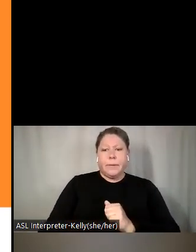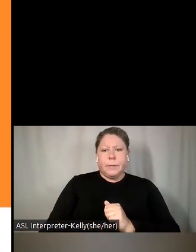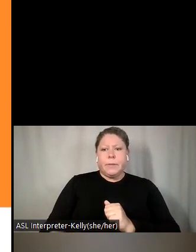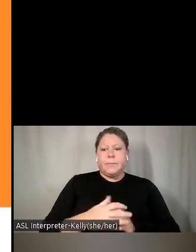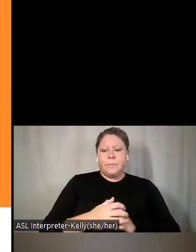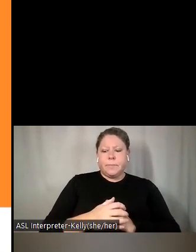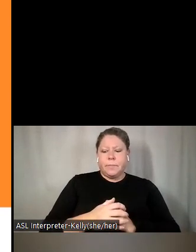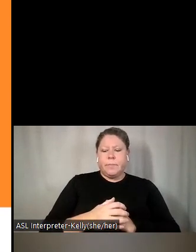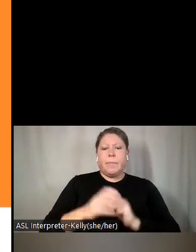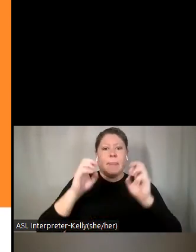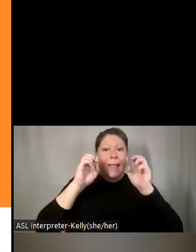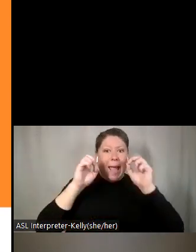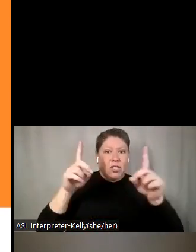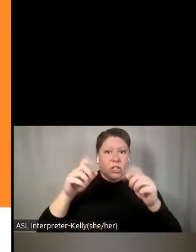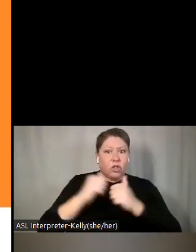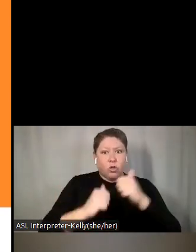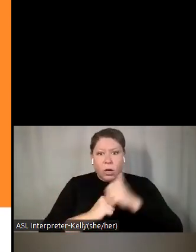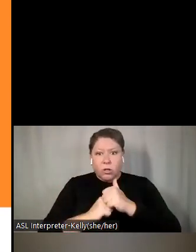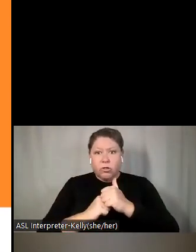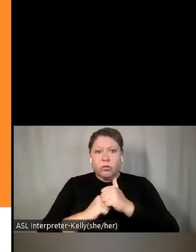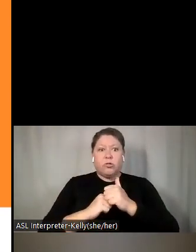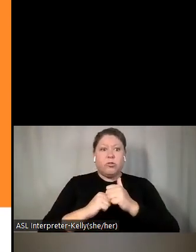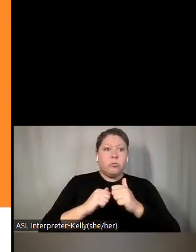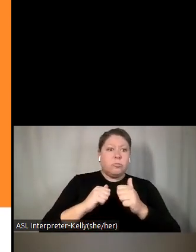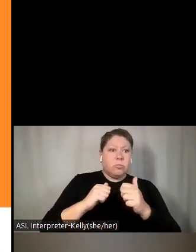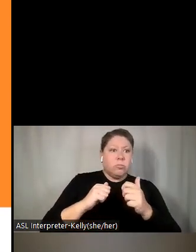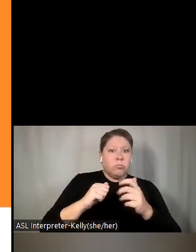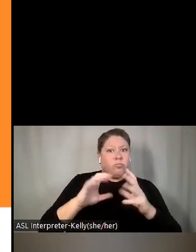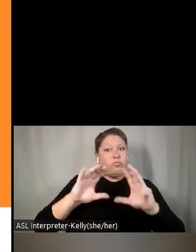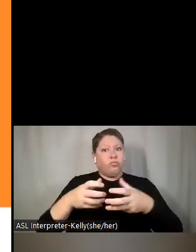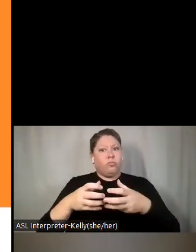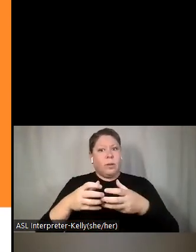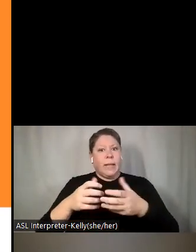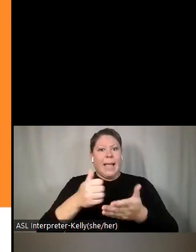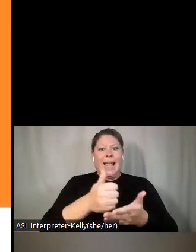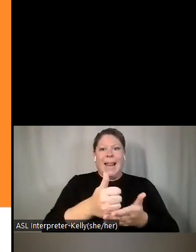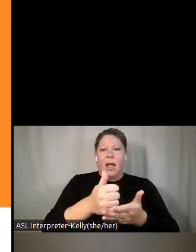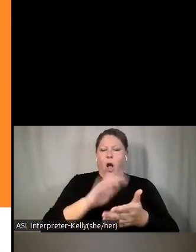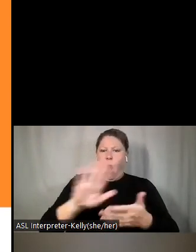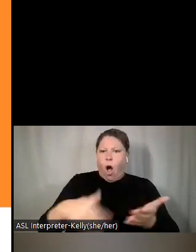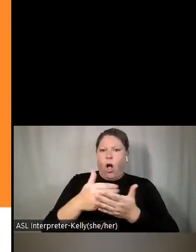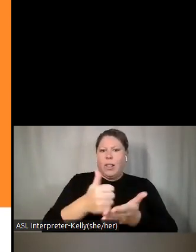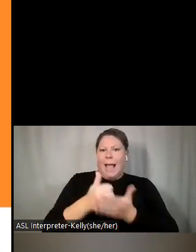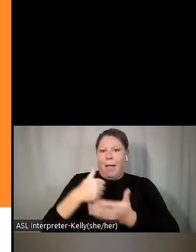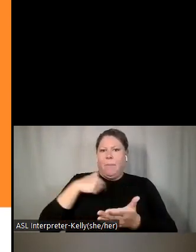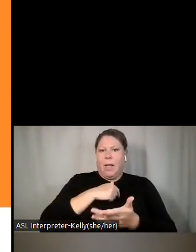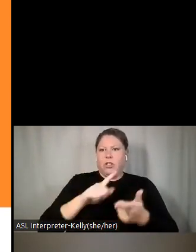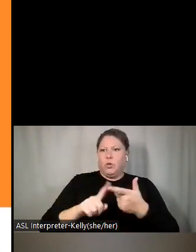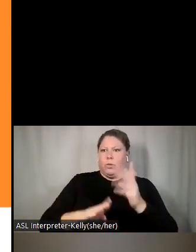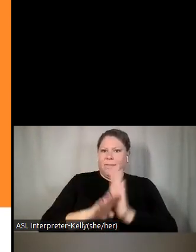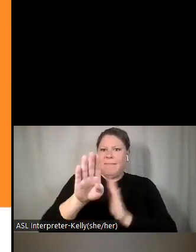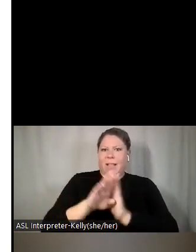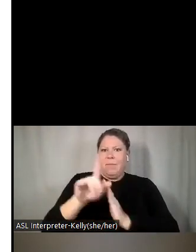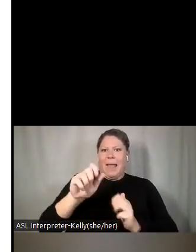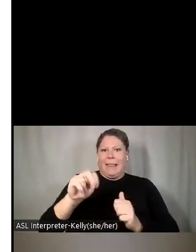and forums that we've been building out are helping us build our lean engine as a lean transformation section. Next